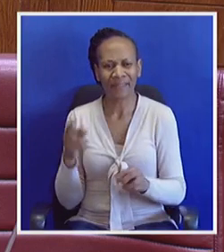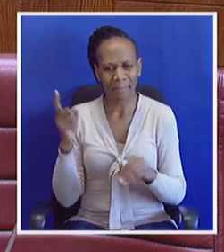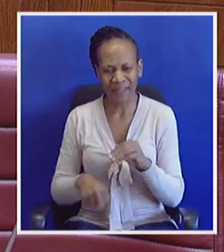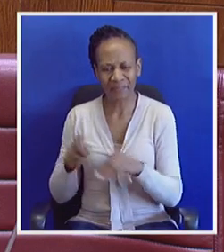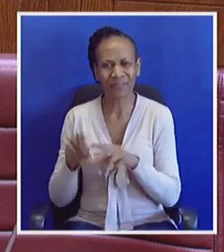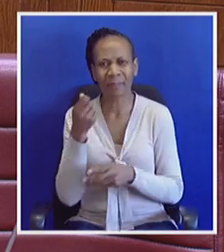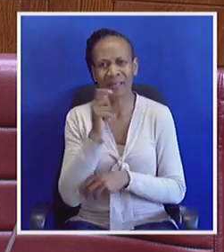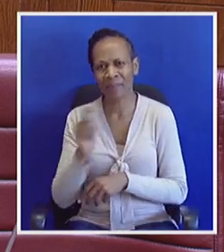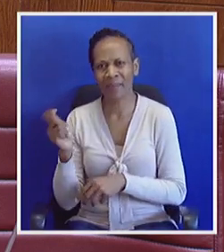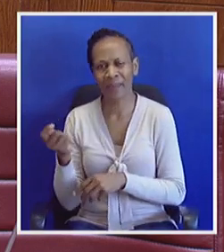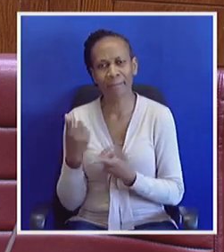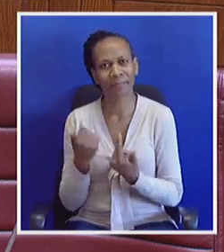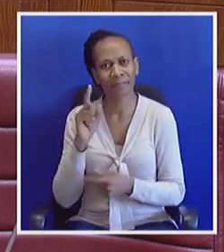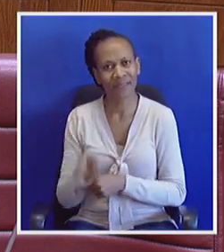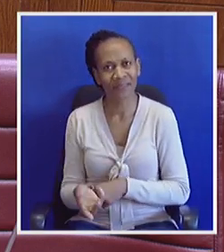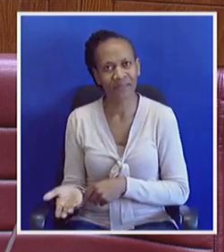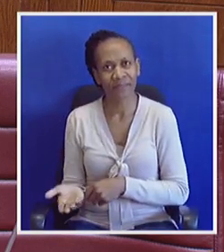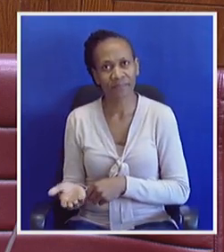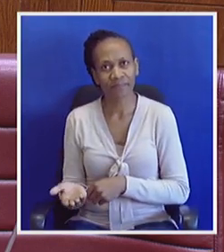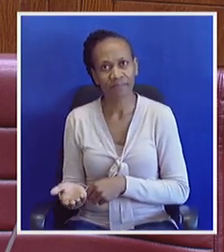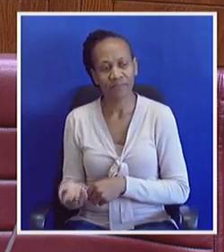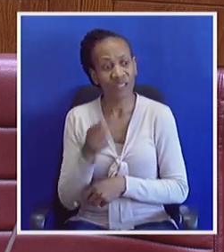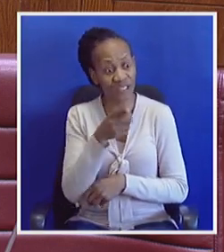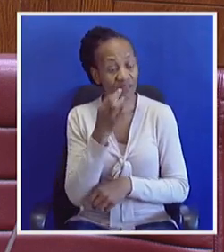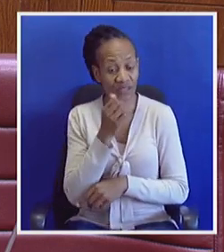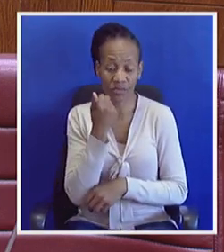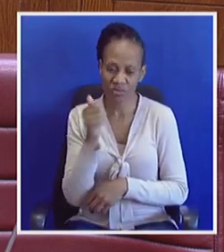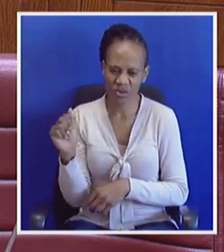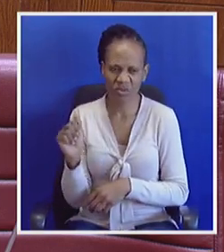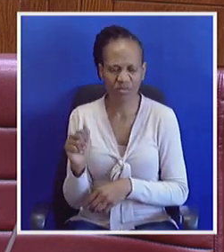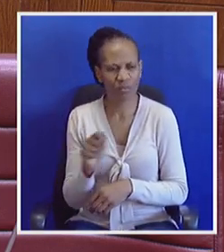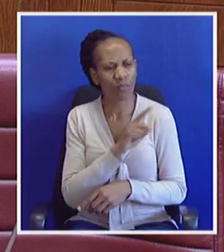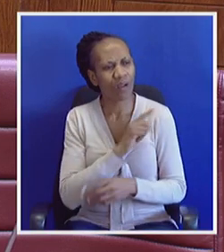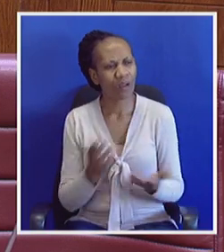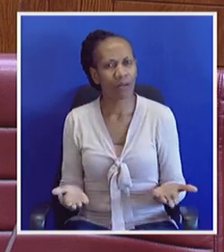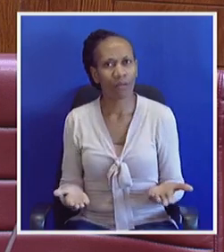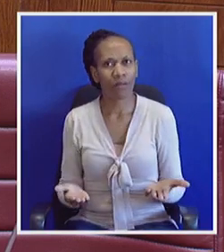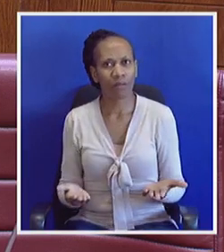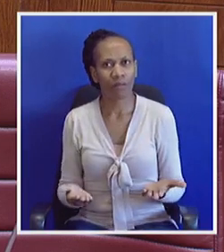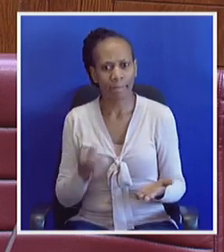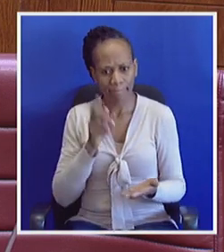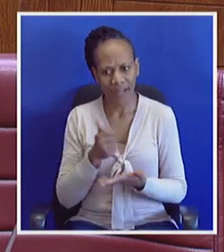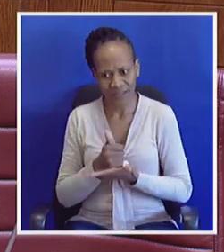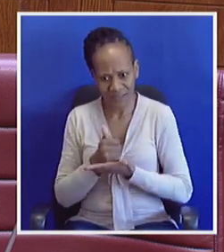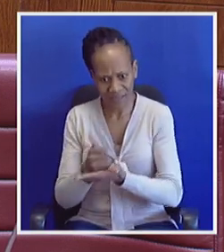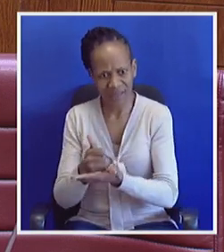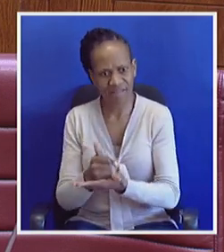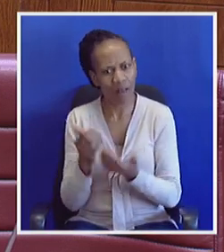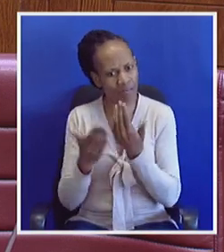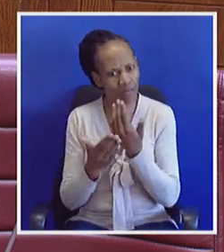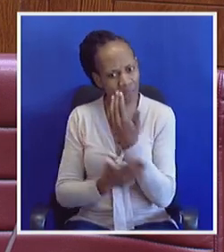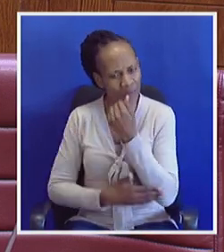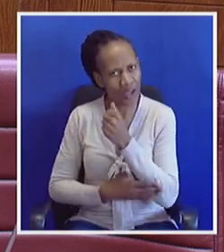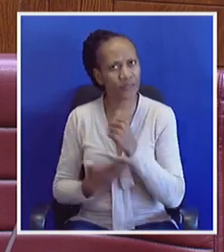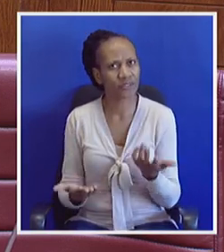probably? And if not, why are you yet again unwilling to act in the best interest of this country,